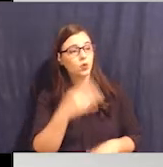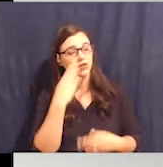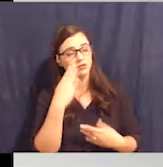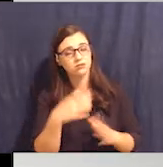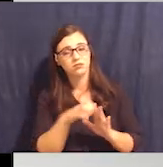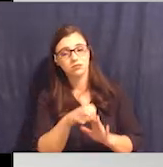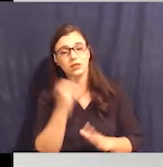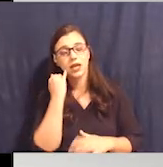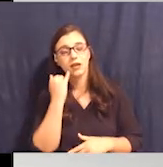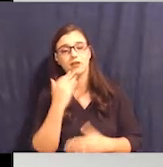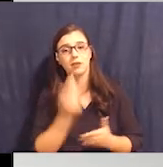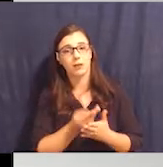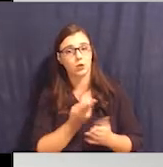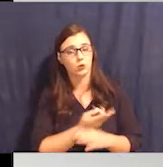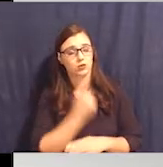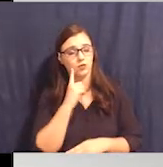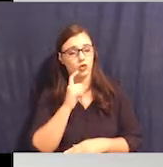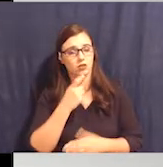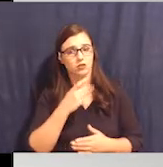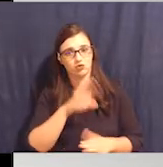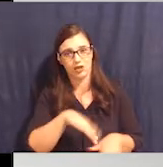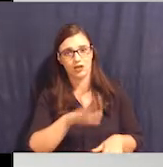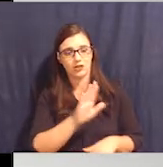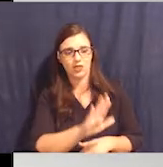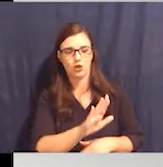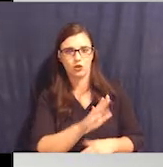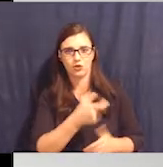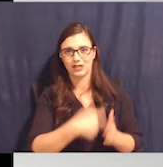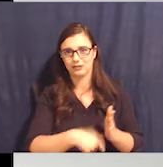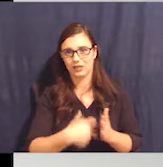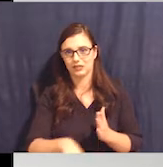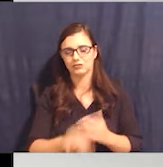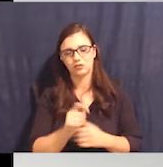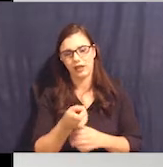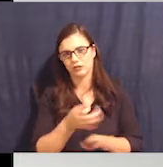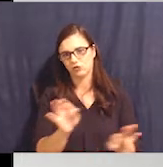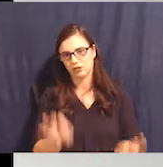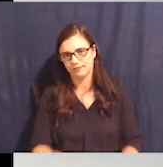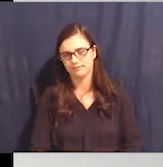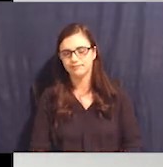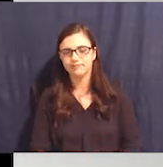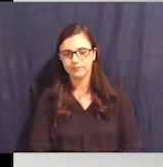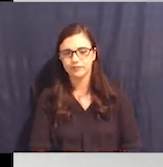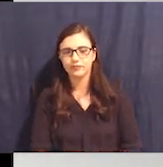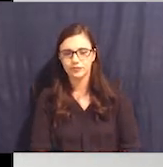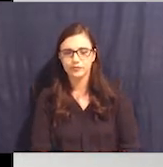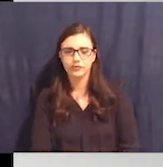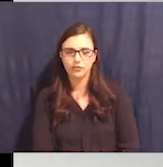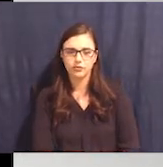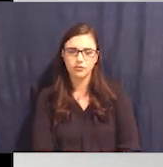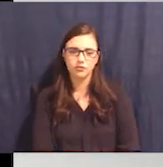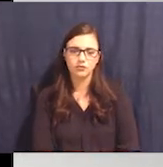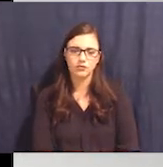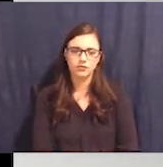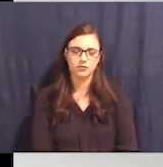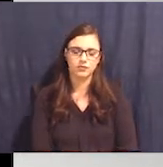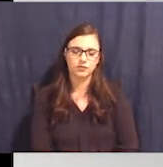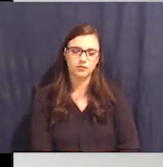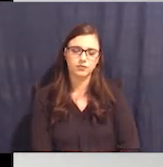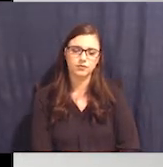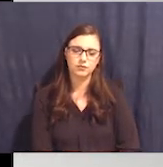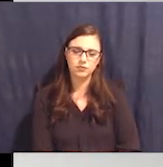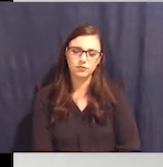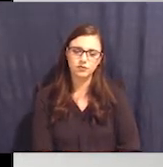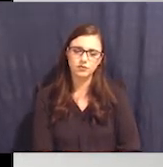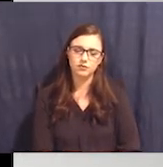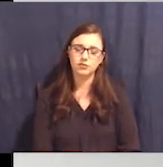So if the money is used for your child's expenses, basically it's tax free. Right. And there are